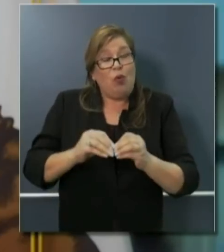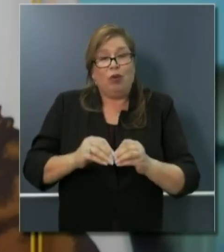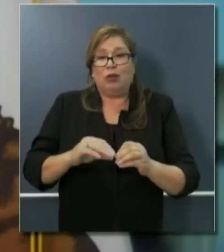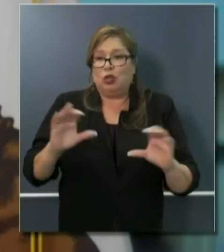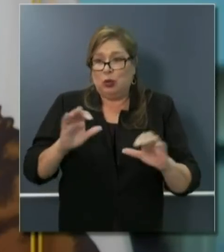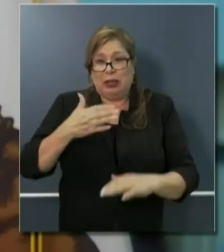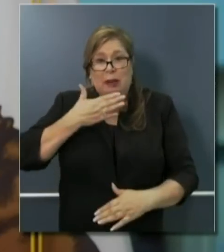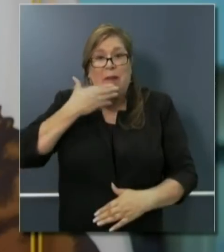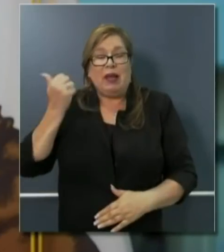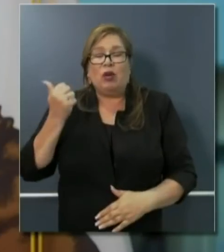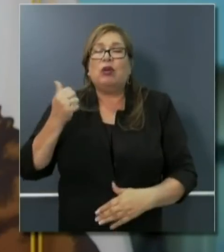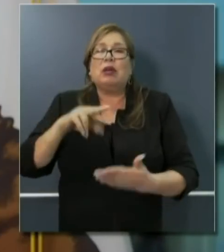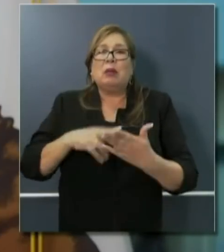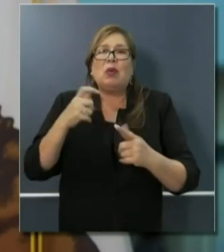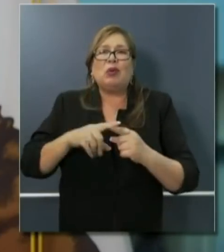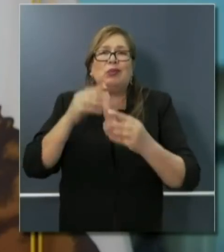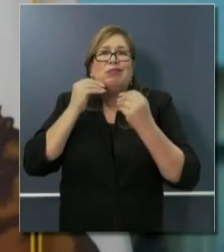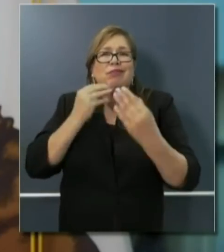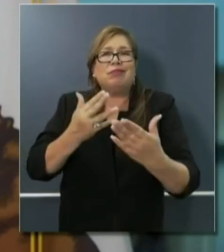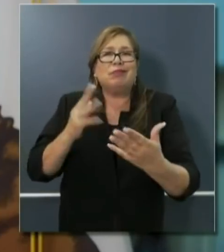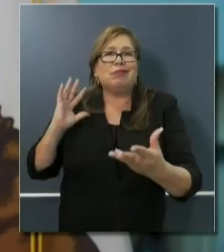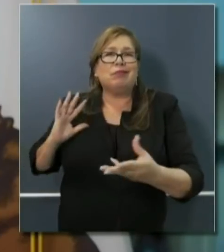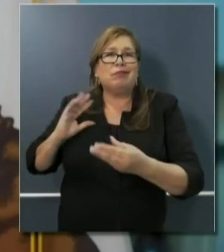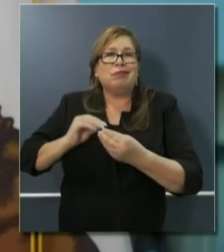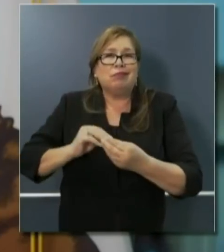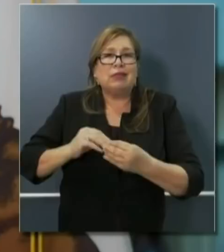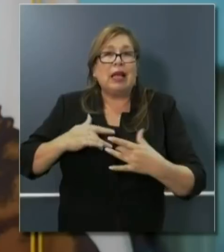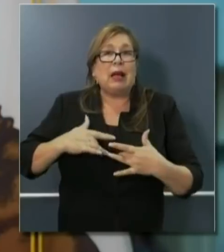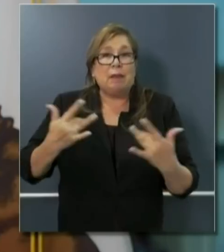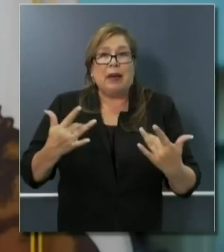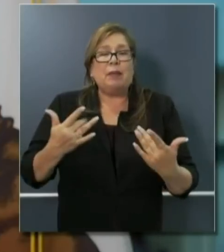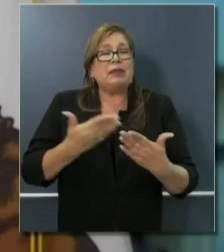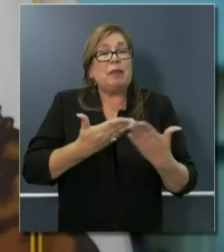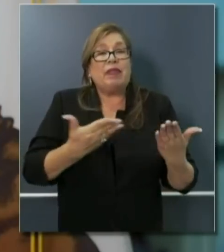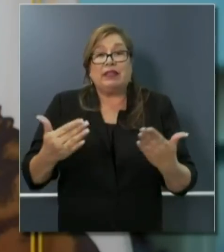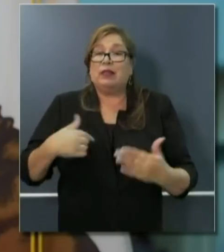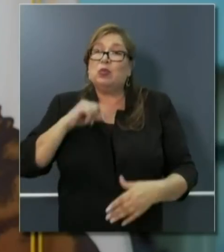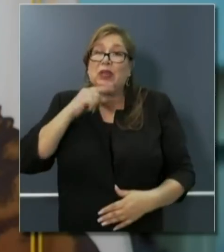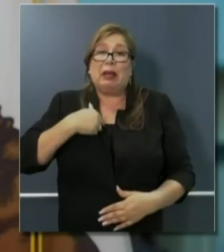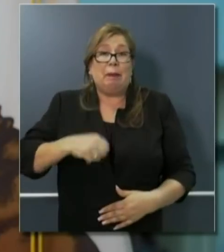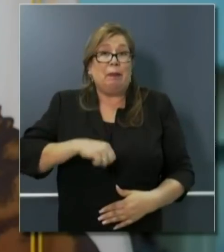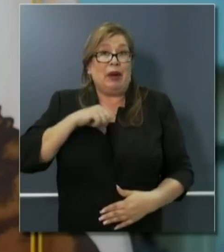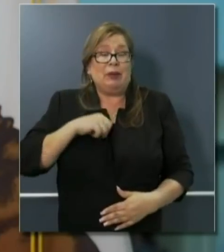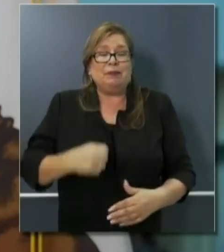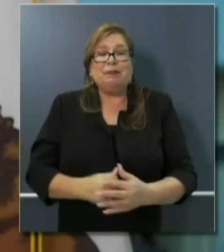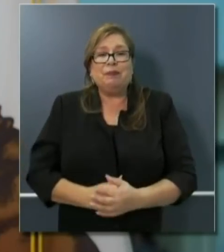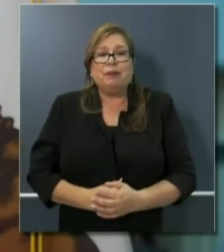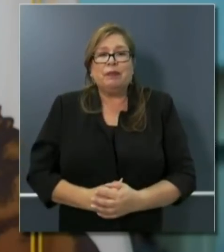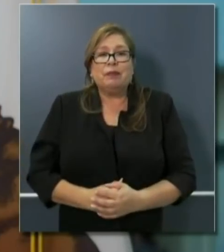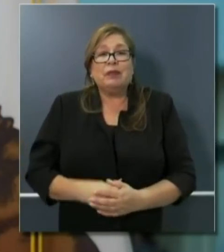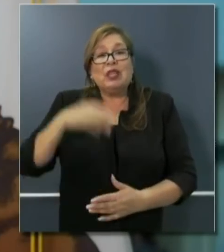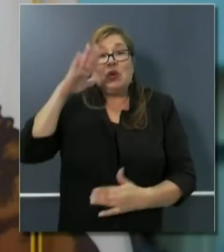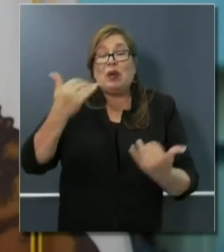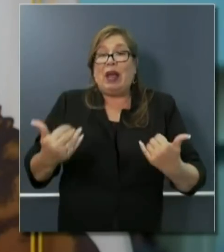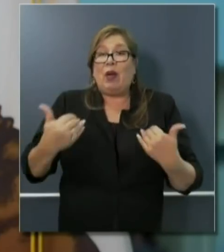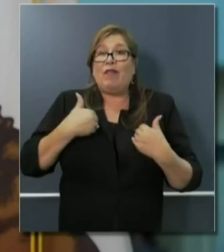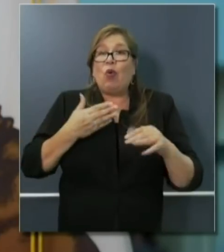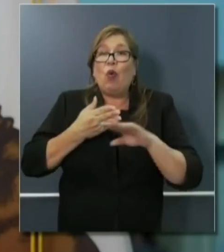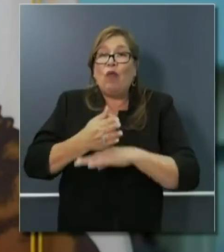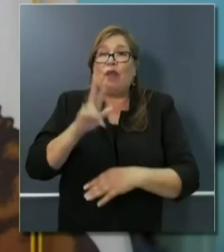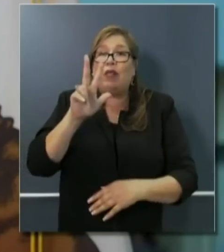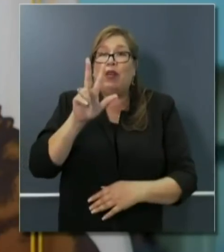me just update you on a few things that I'm very proud of. And that is we now have over 34,000